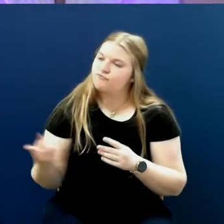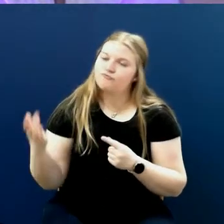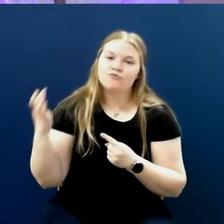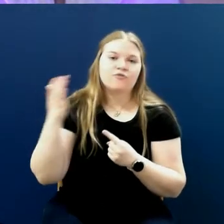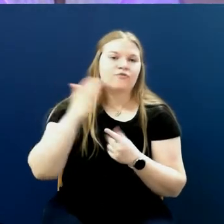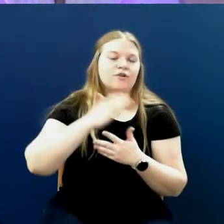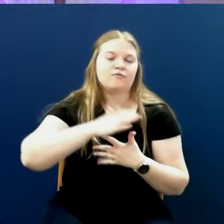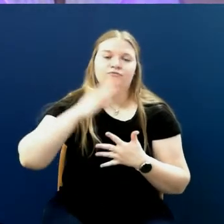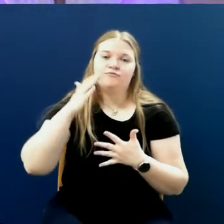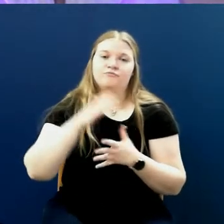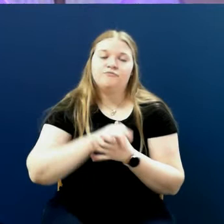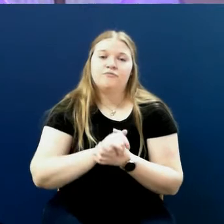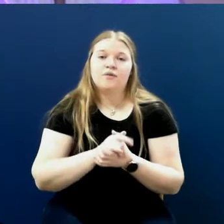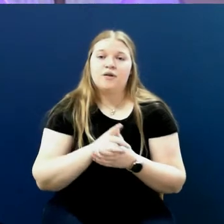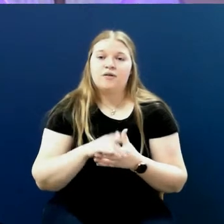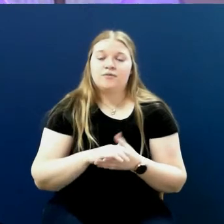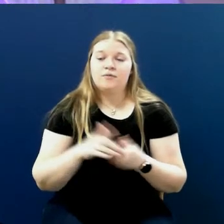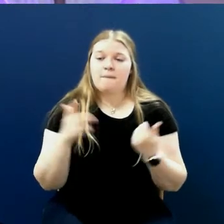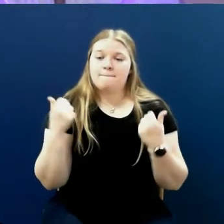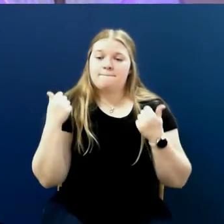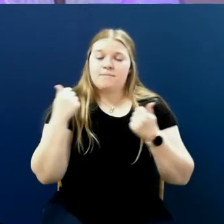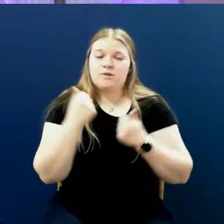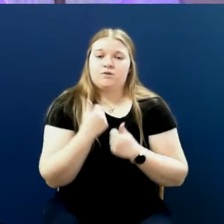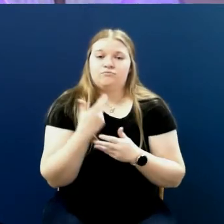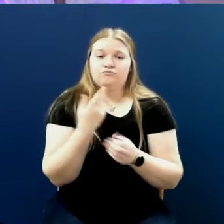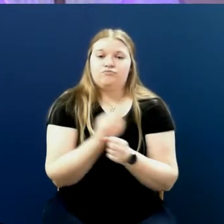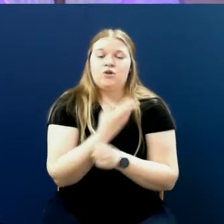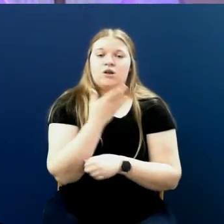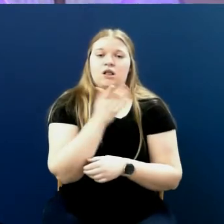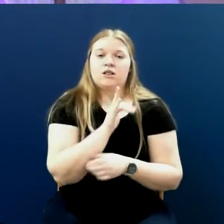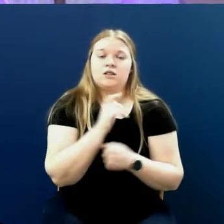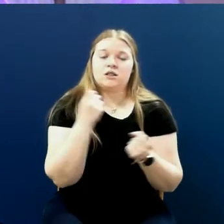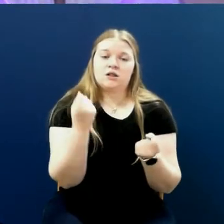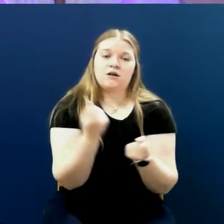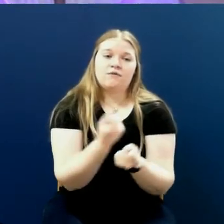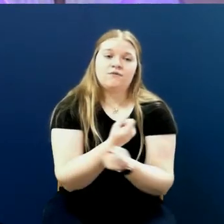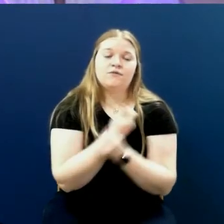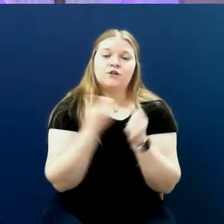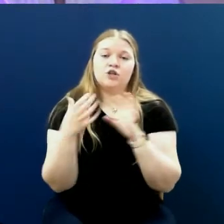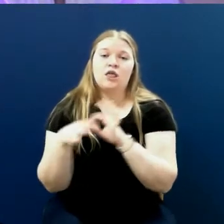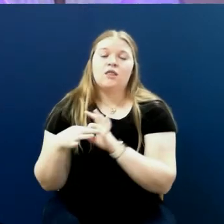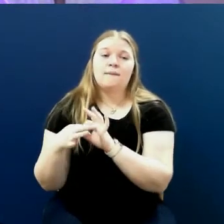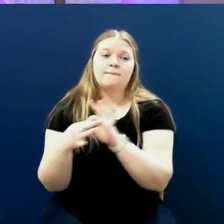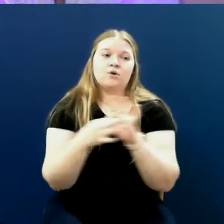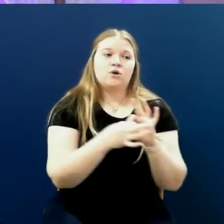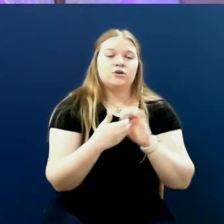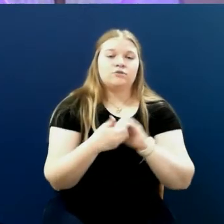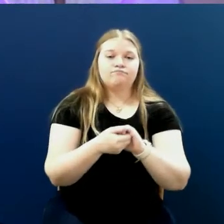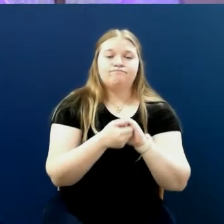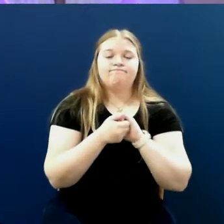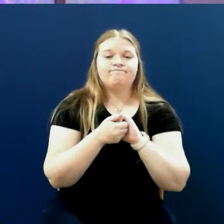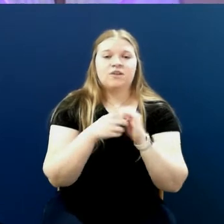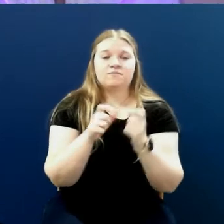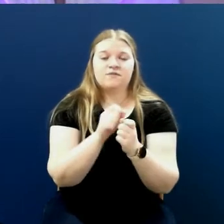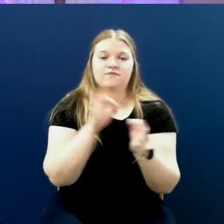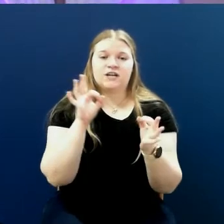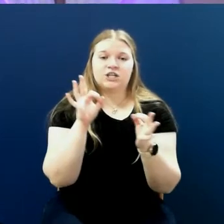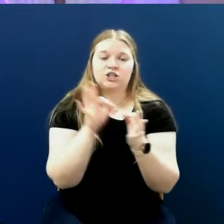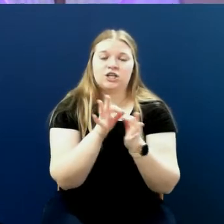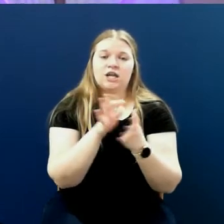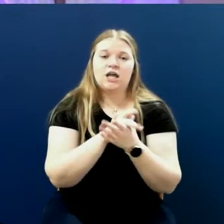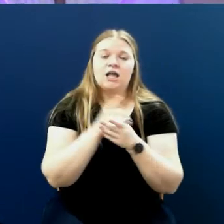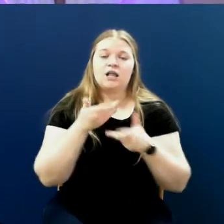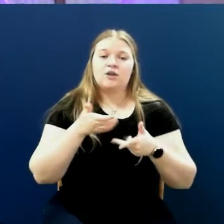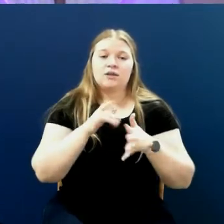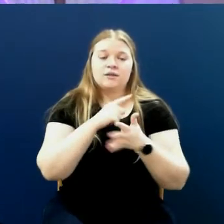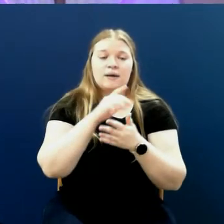things, put on love, which is the bond of perfection. And let the peace of